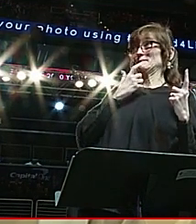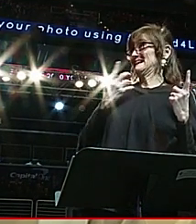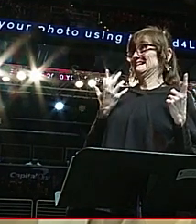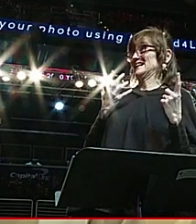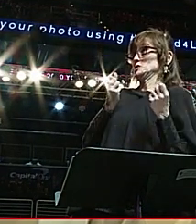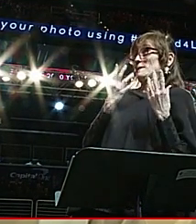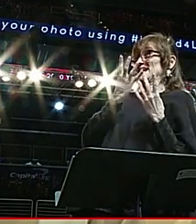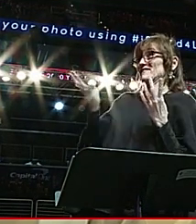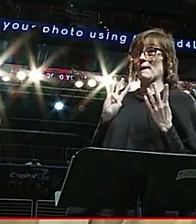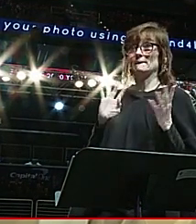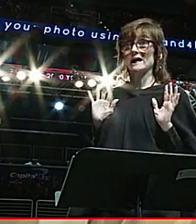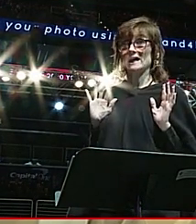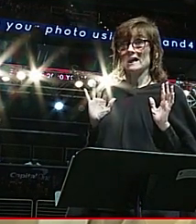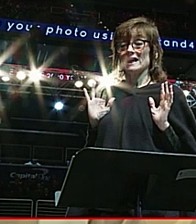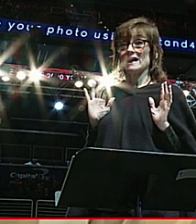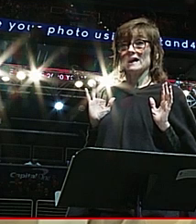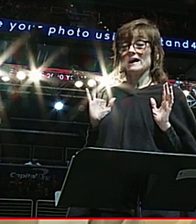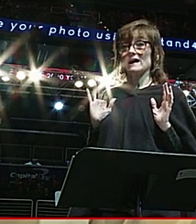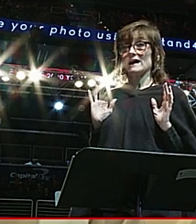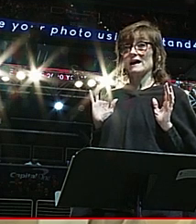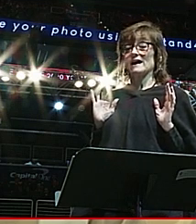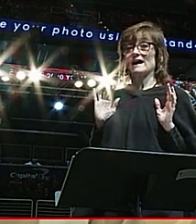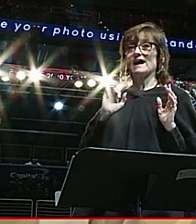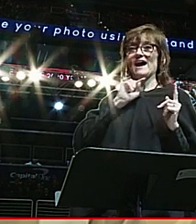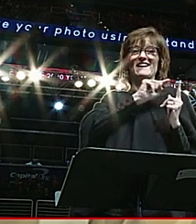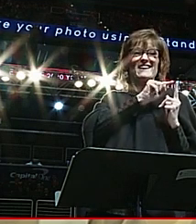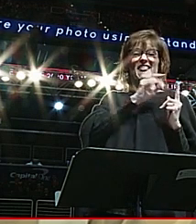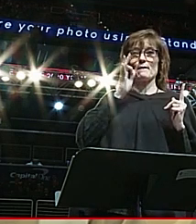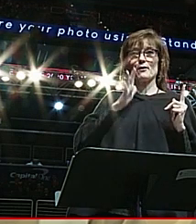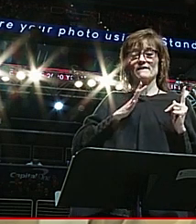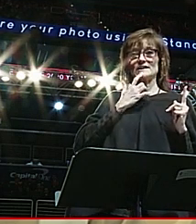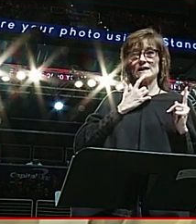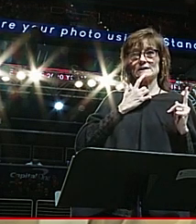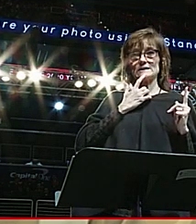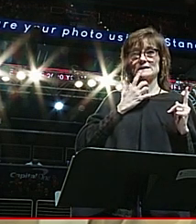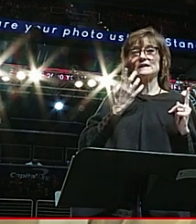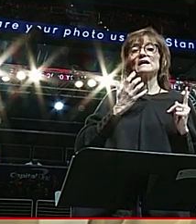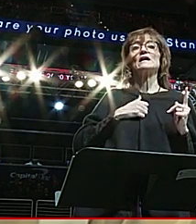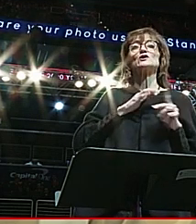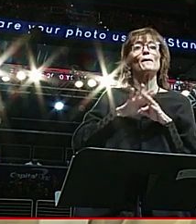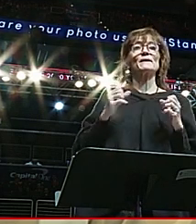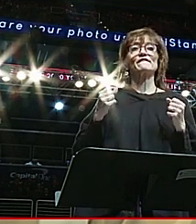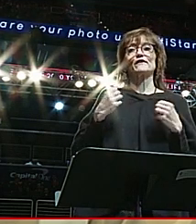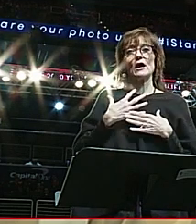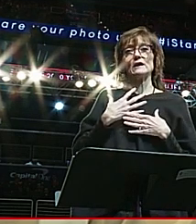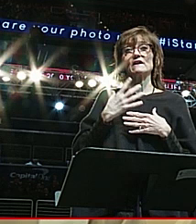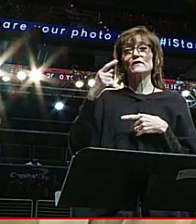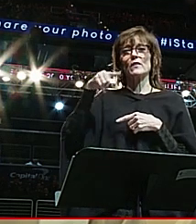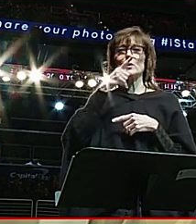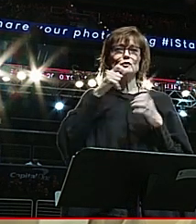many." And the prophet says, "Do not be afraid, for those who fight for